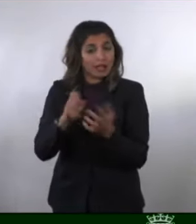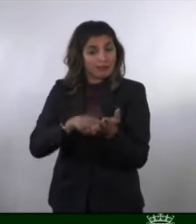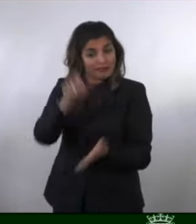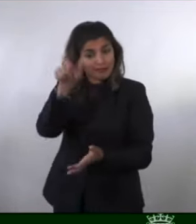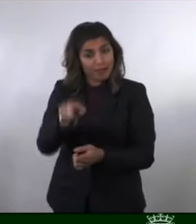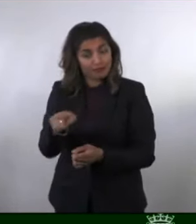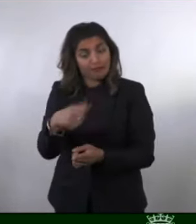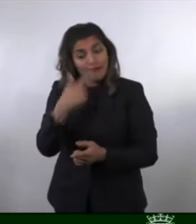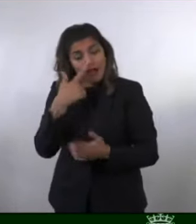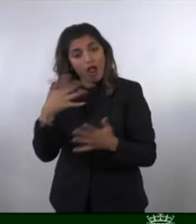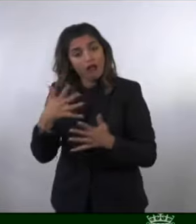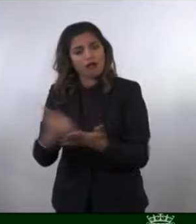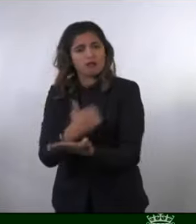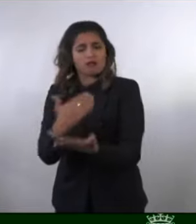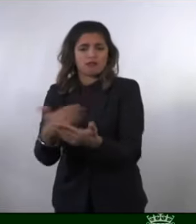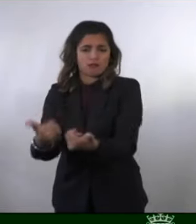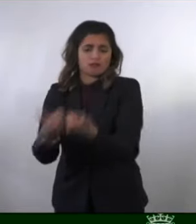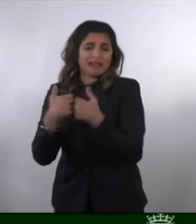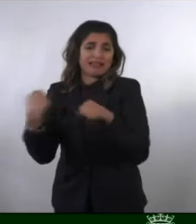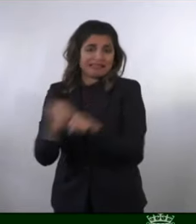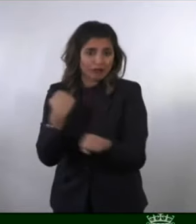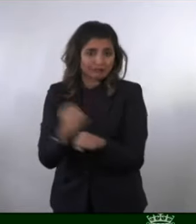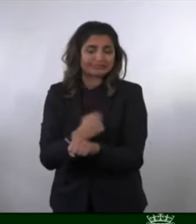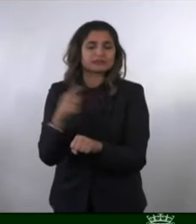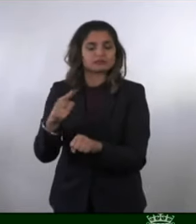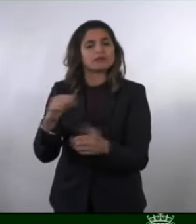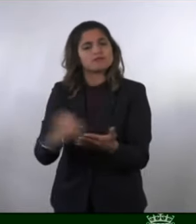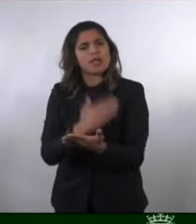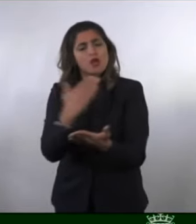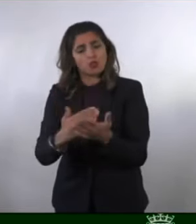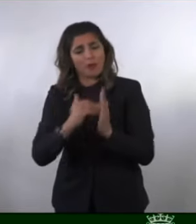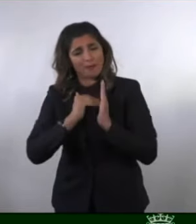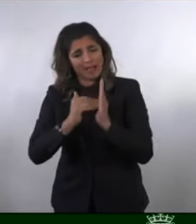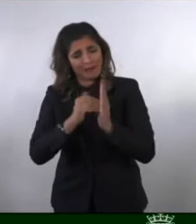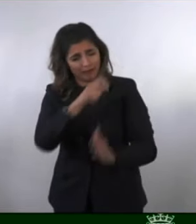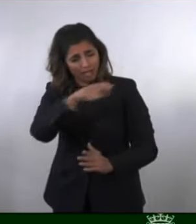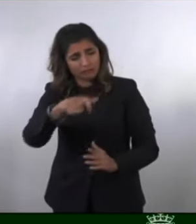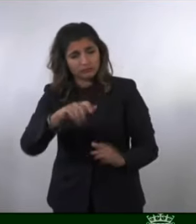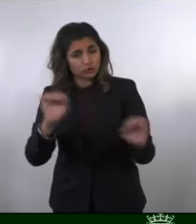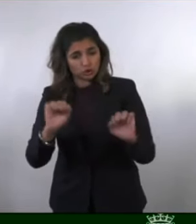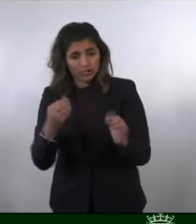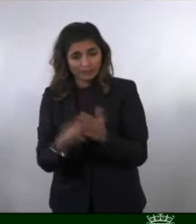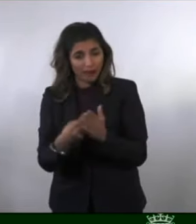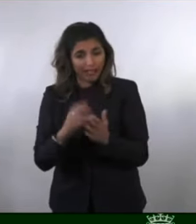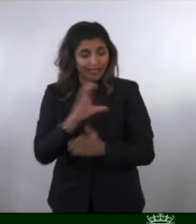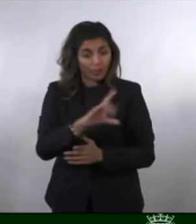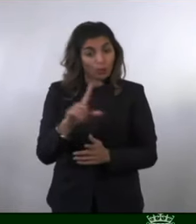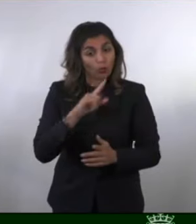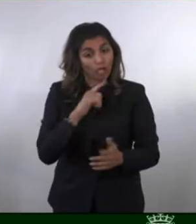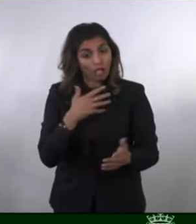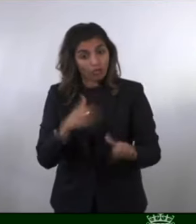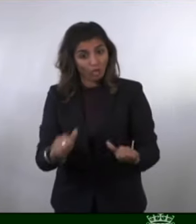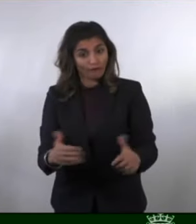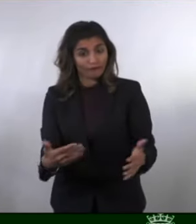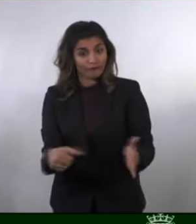government will address the issue of those millions of people who have been excluded? Prime Minister.